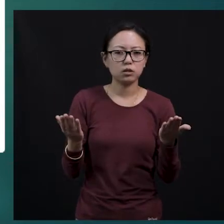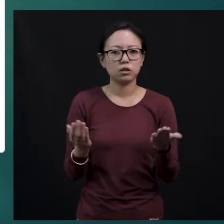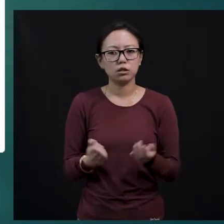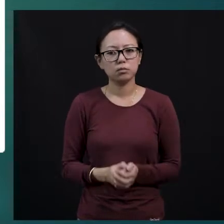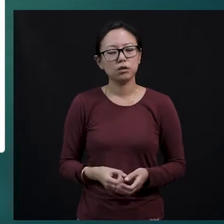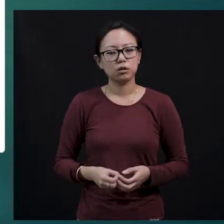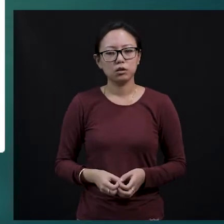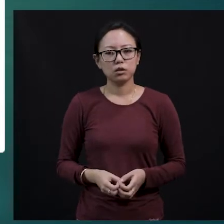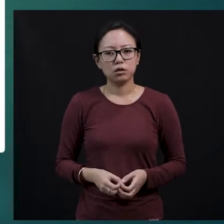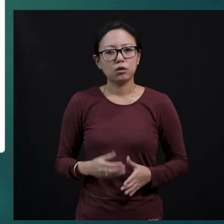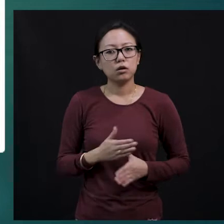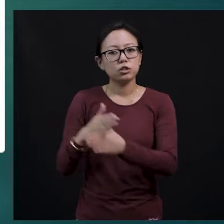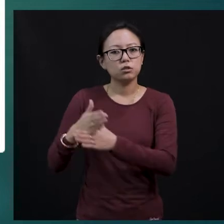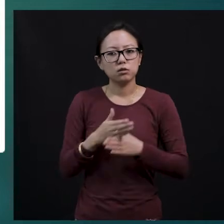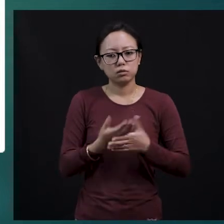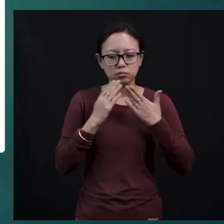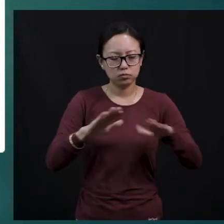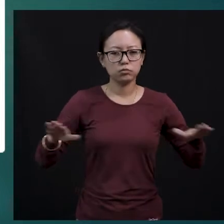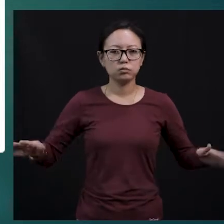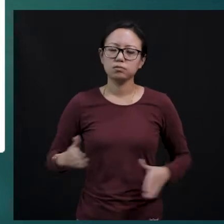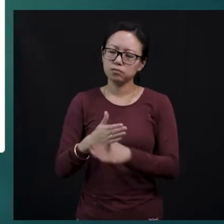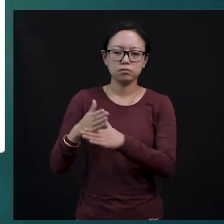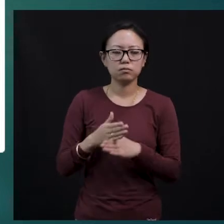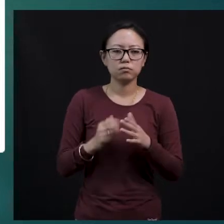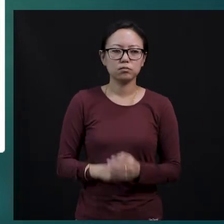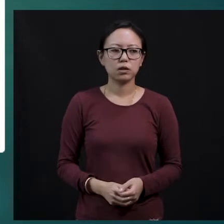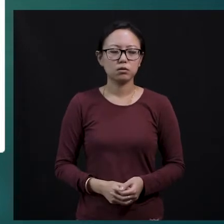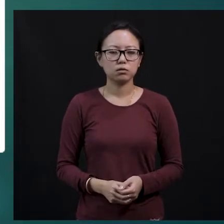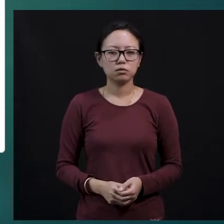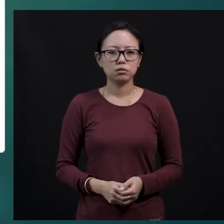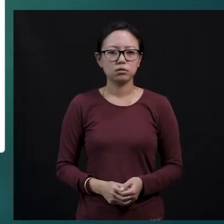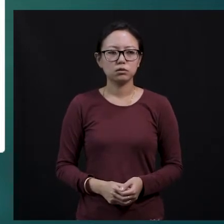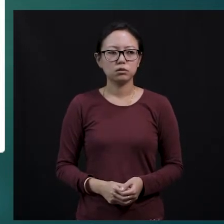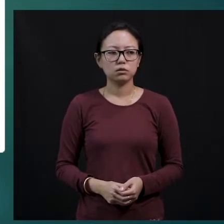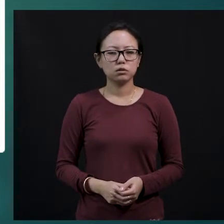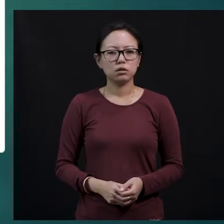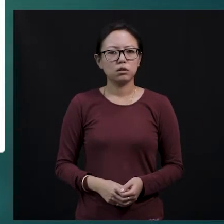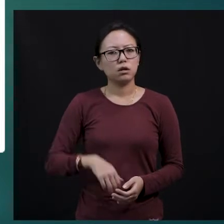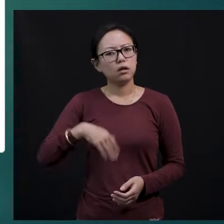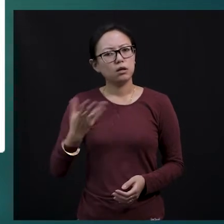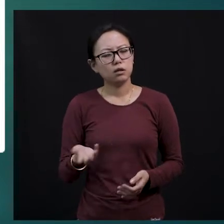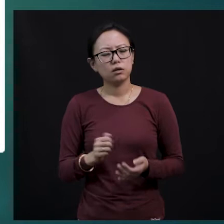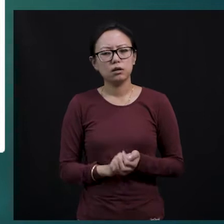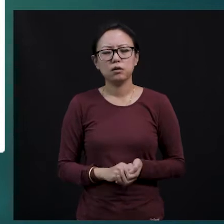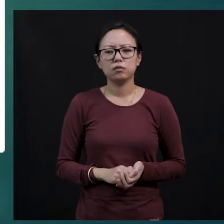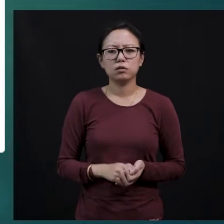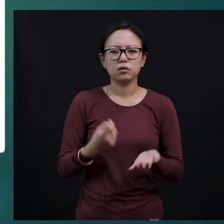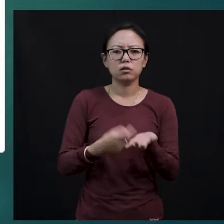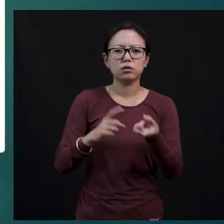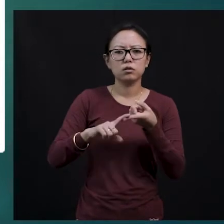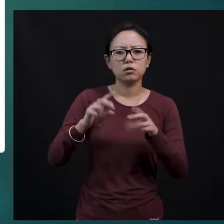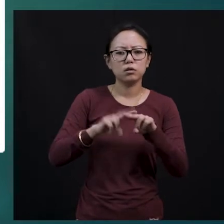students. So let's see how and what else is left there for the reform in education and